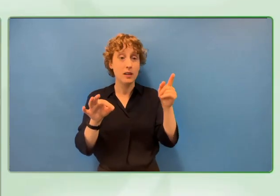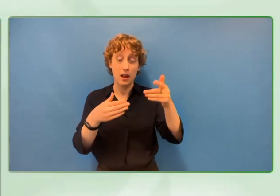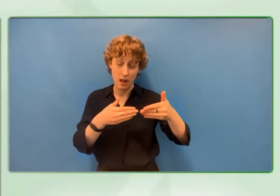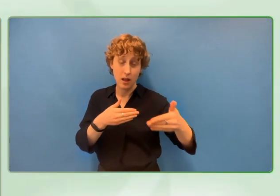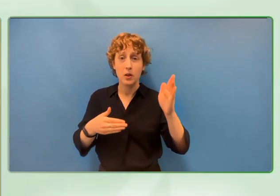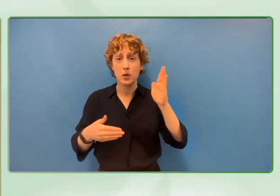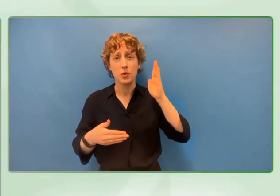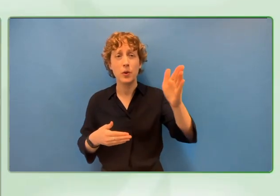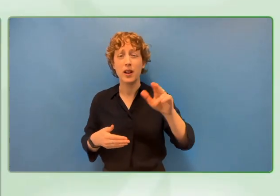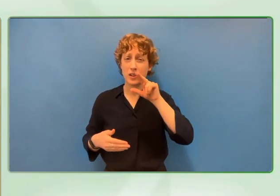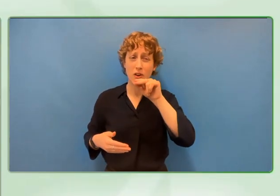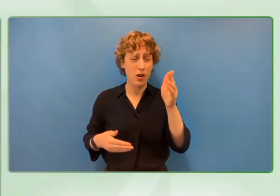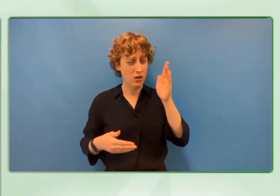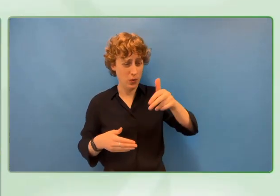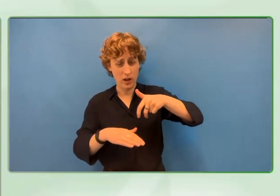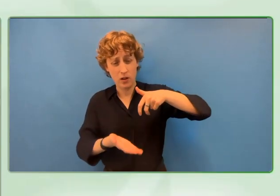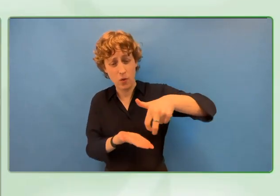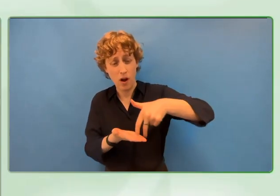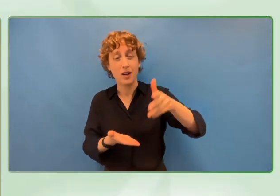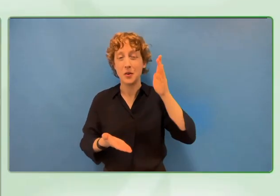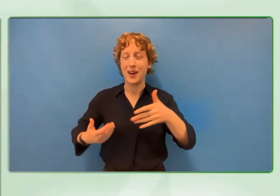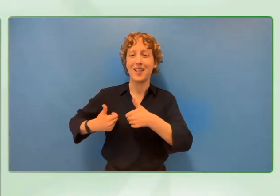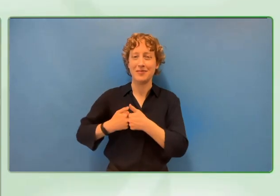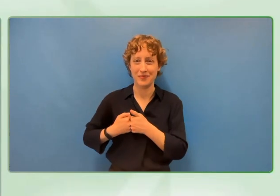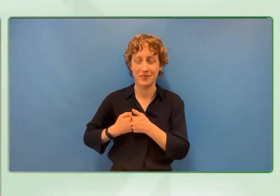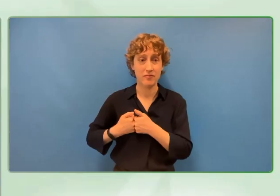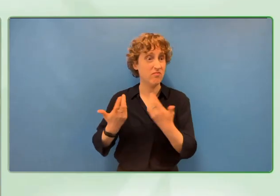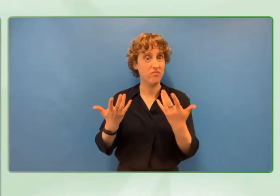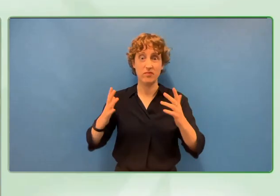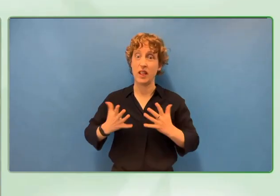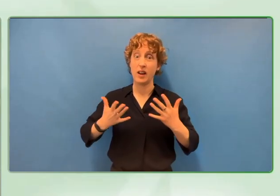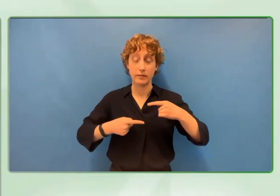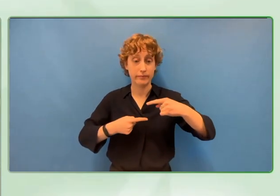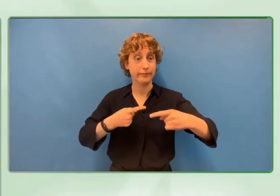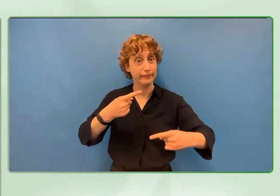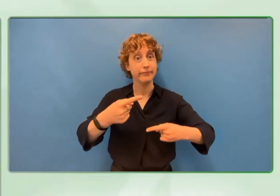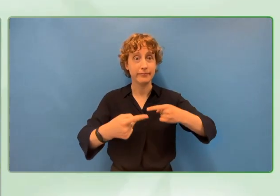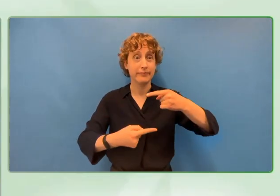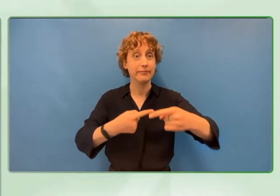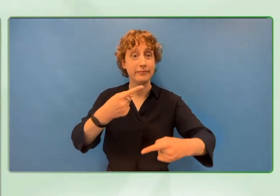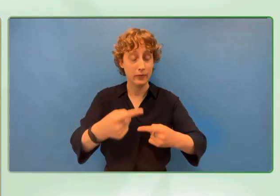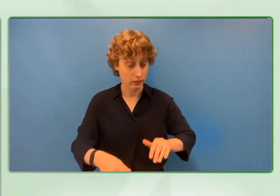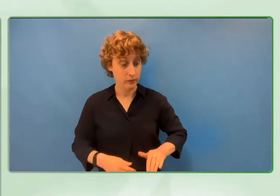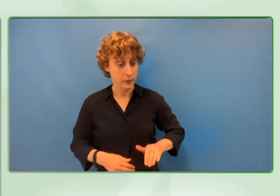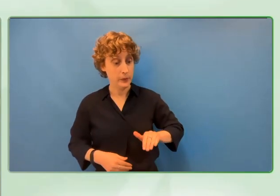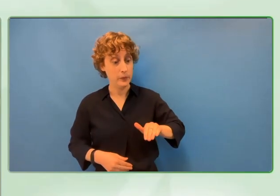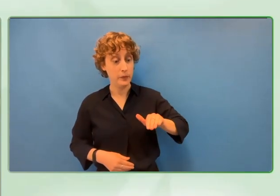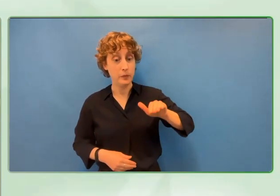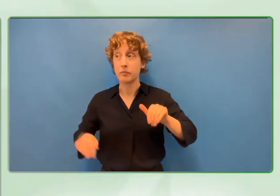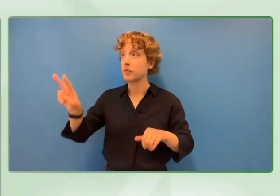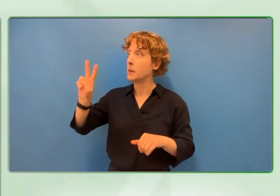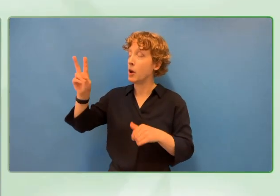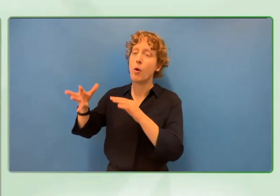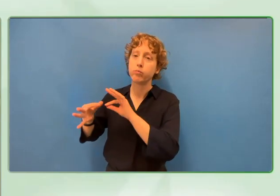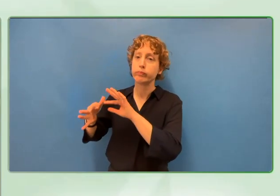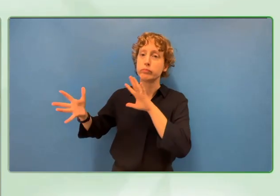life and independent living. And as you grow up, your priorities change. You leave your parents, you start to become, you need to become self-independent, you need technology that's going